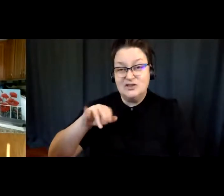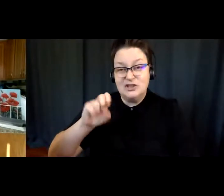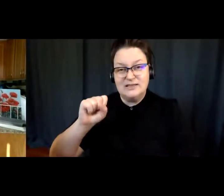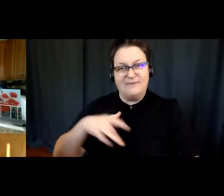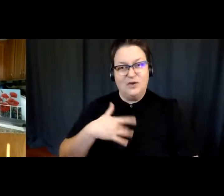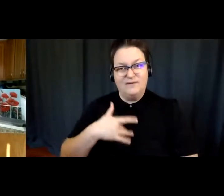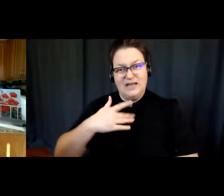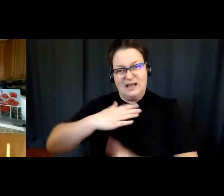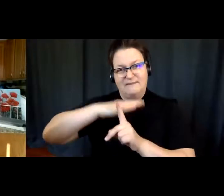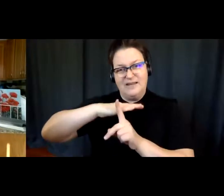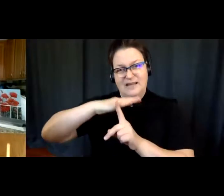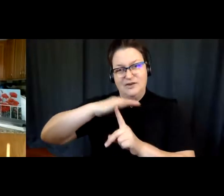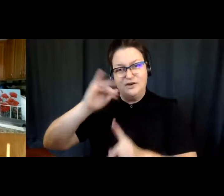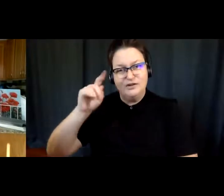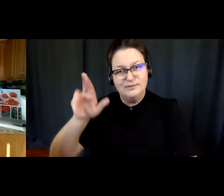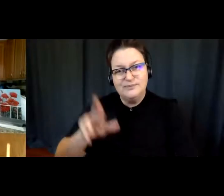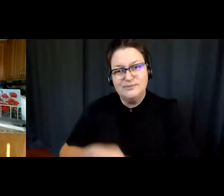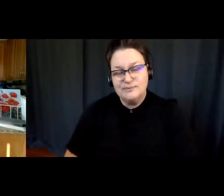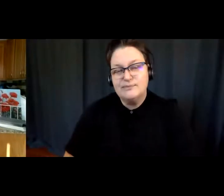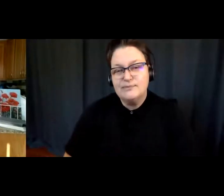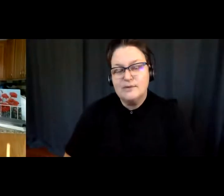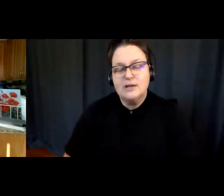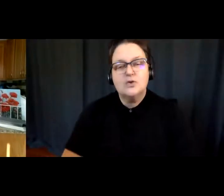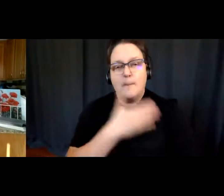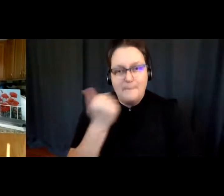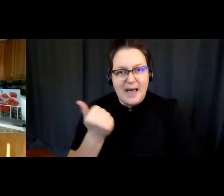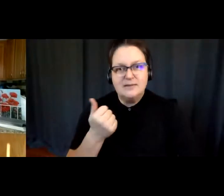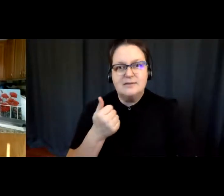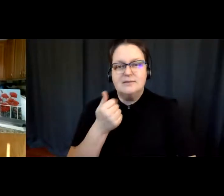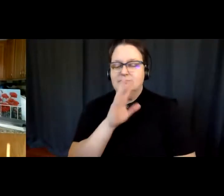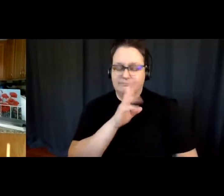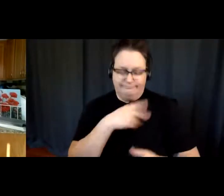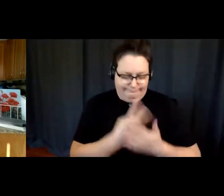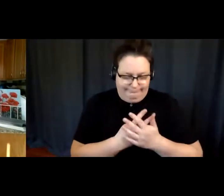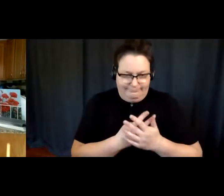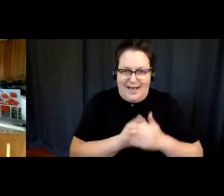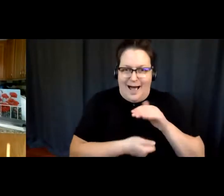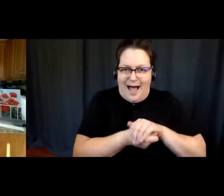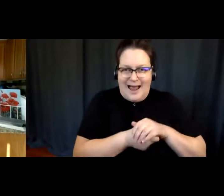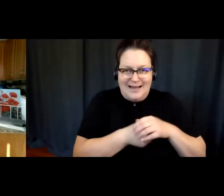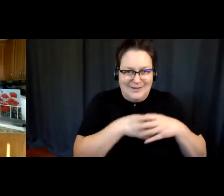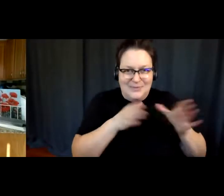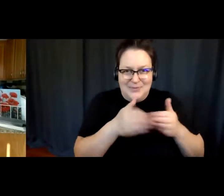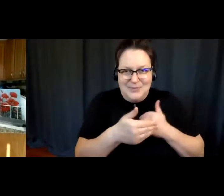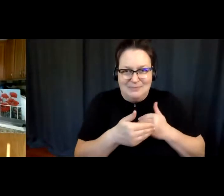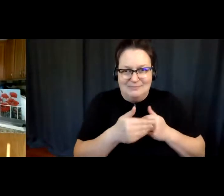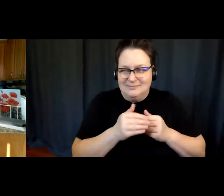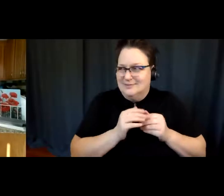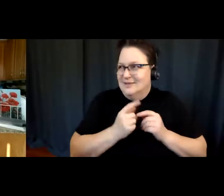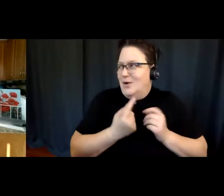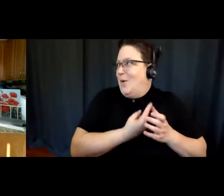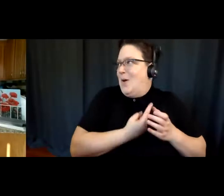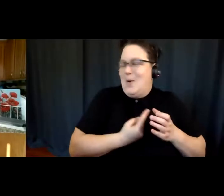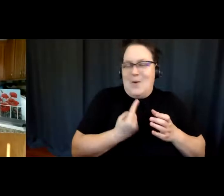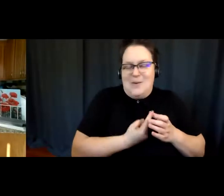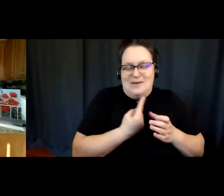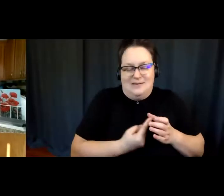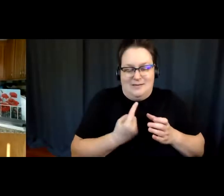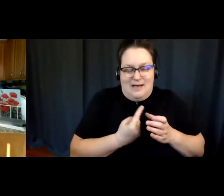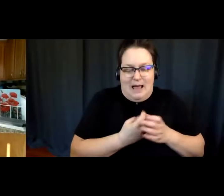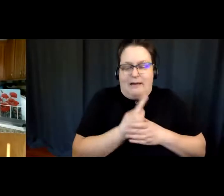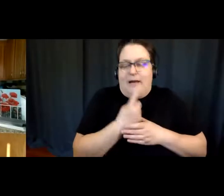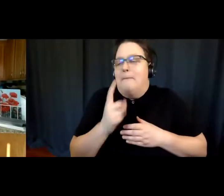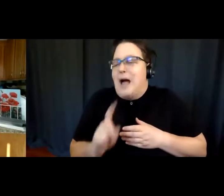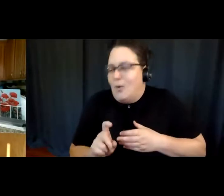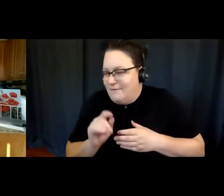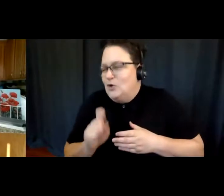can do is to try to, you know, hide yourself away in a room with no one else and only come out if needed,